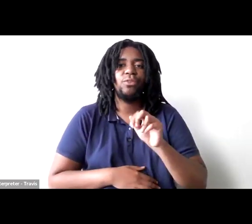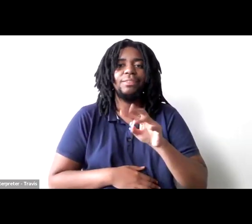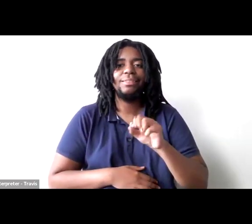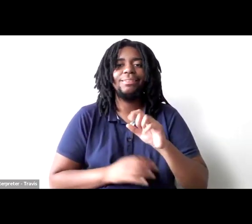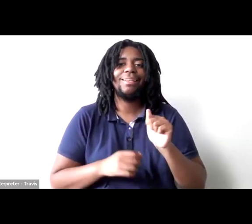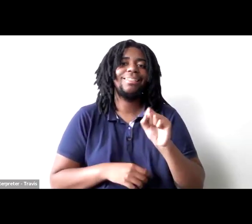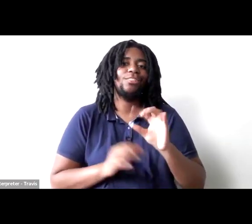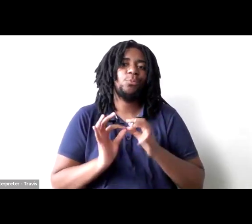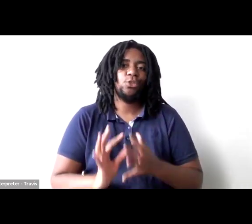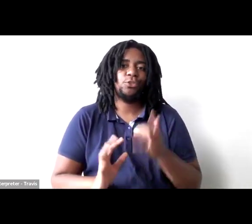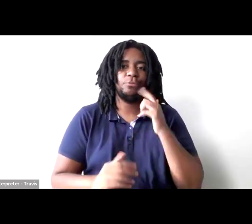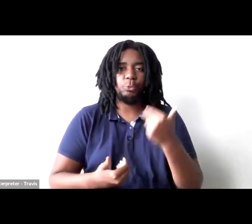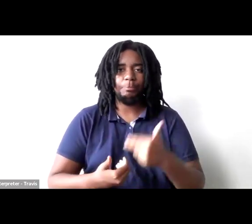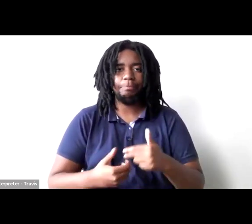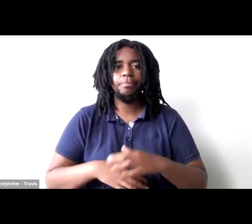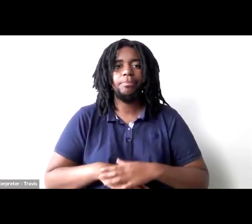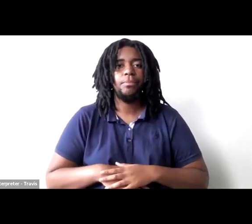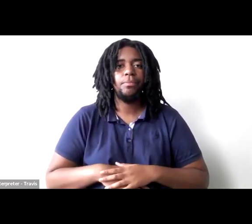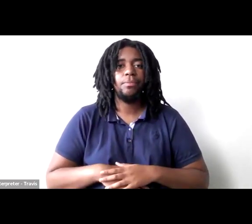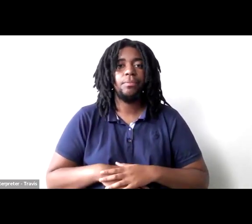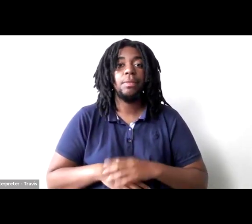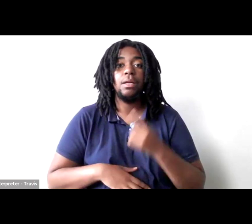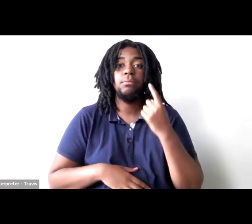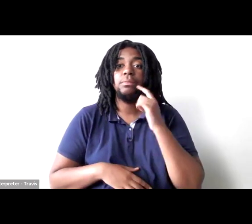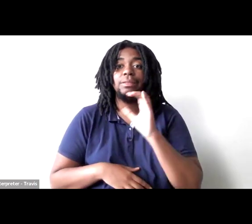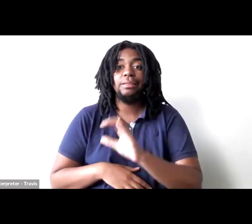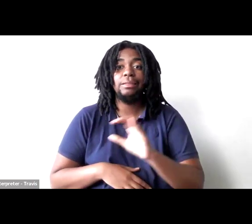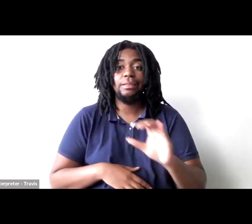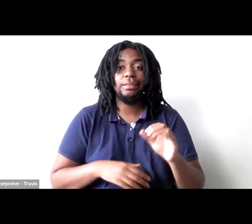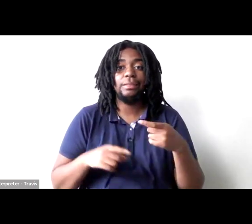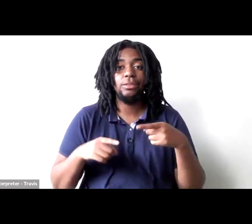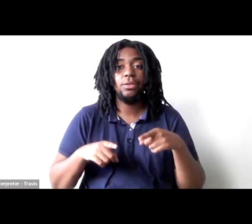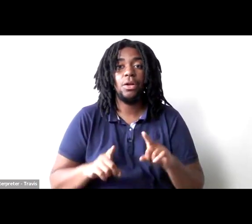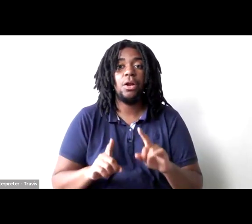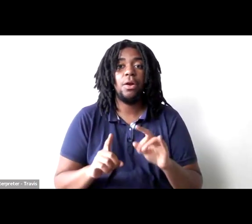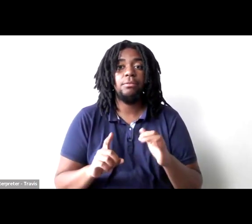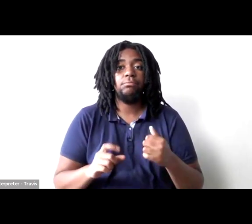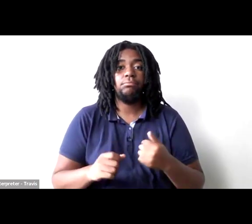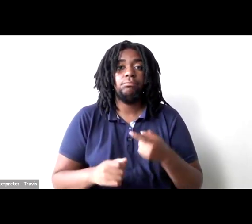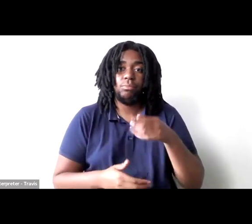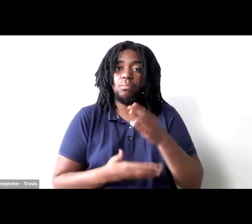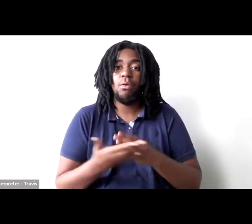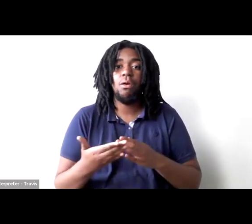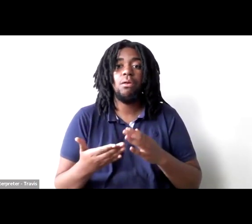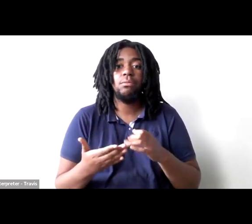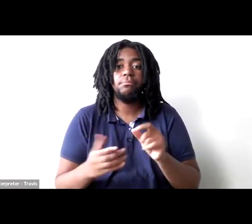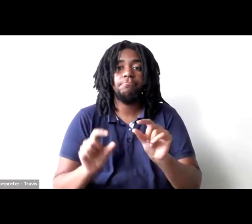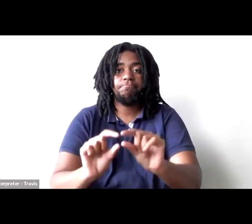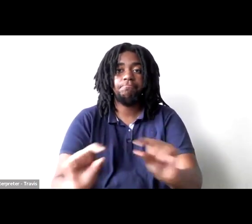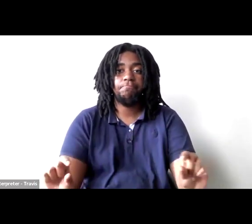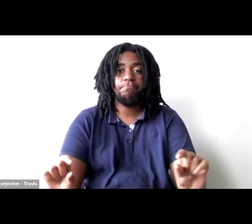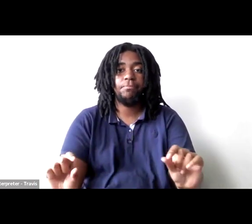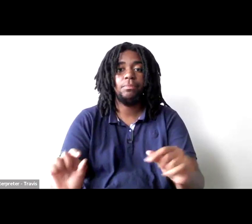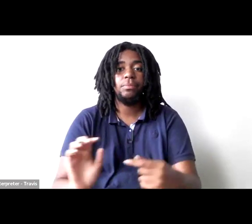us. If you'd like to turn on closed captions during the live portion of the broadcast, roll over or click